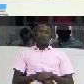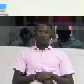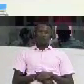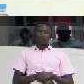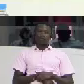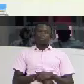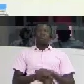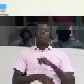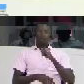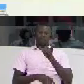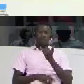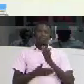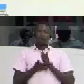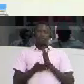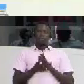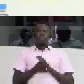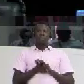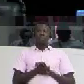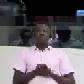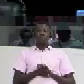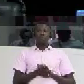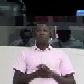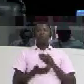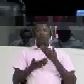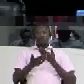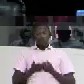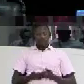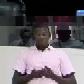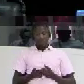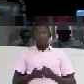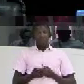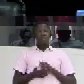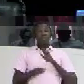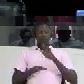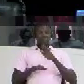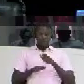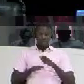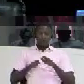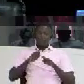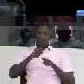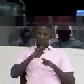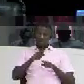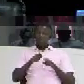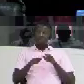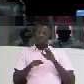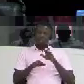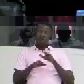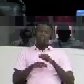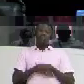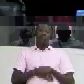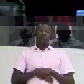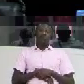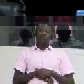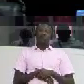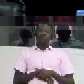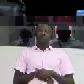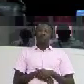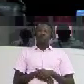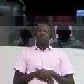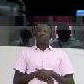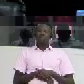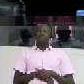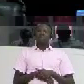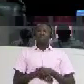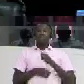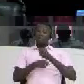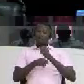mi. dëgg la So please take it slowly. bon nag bul gaawal sa wax ji nga dalal ko. Make